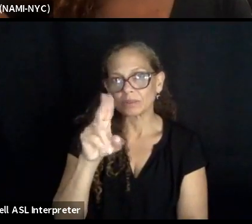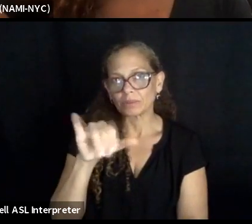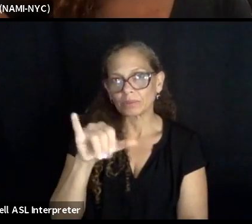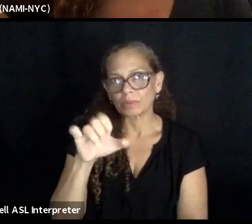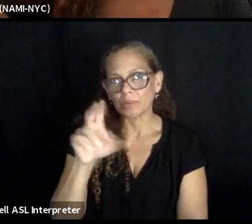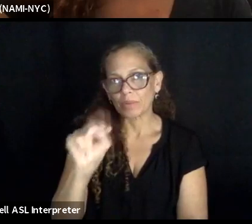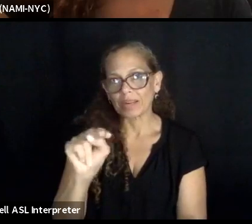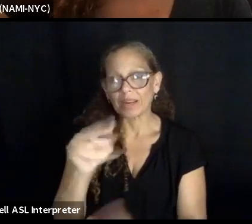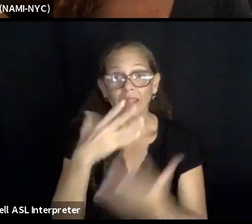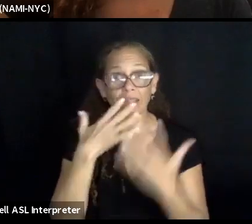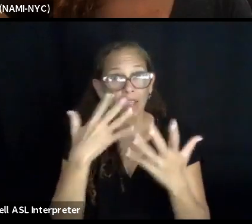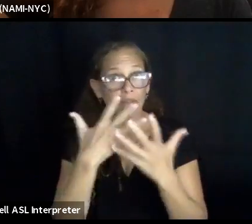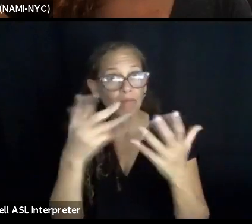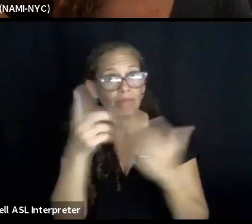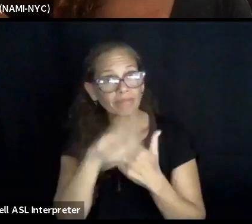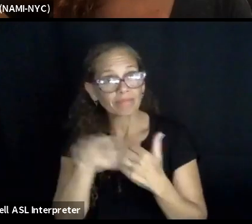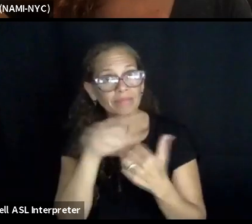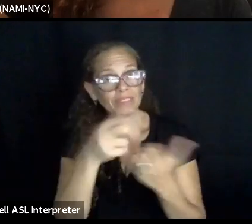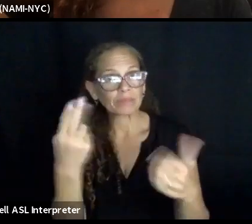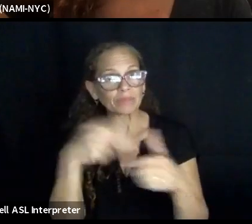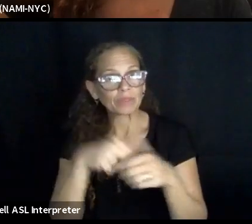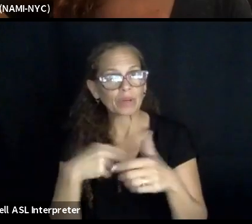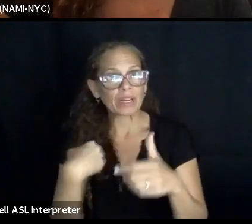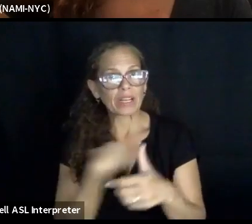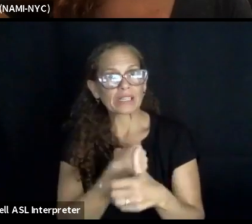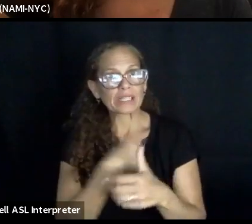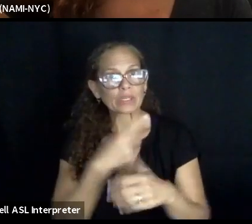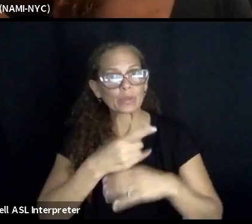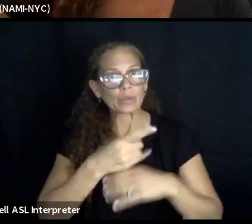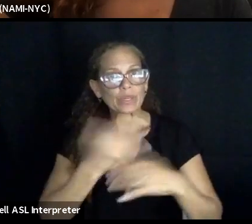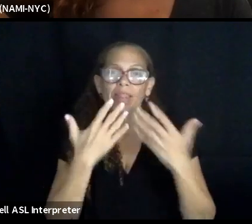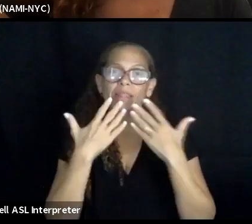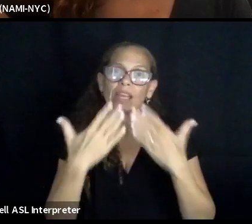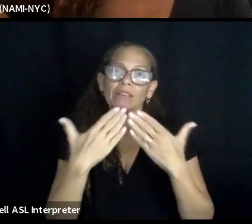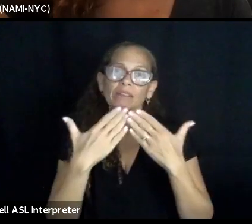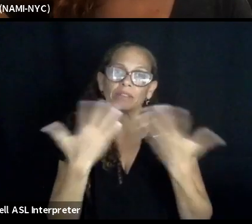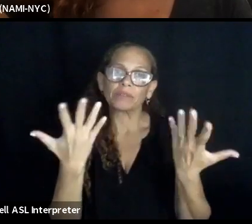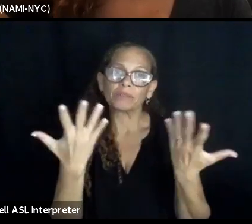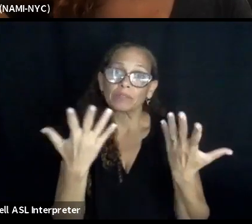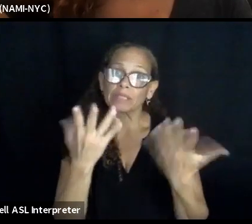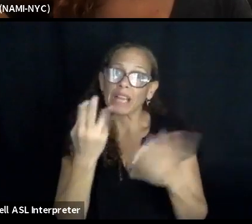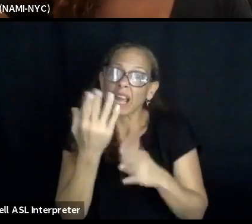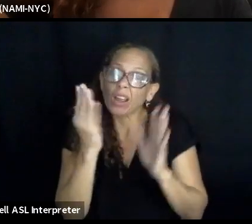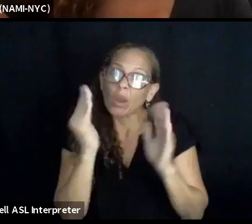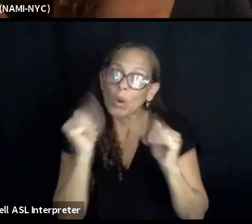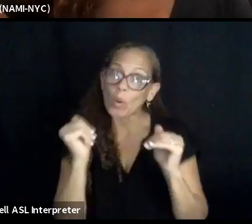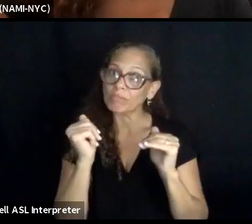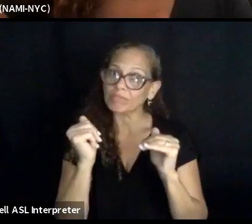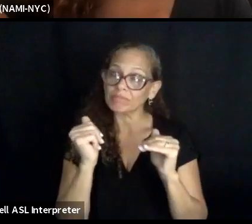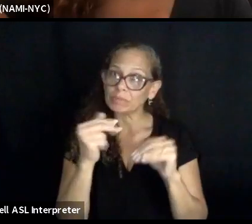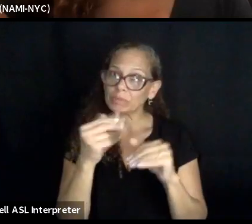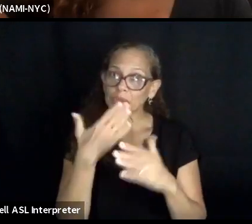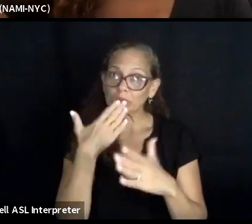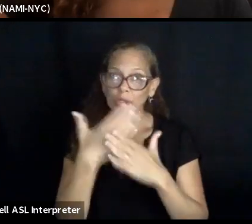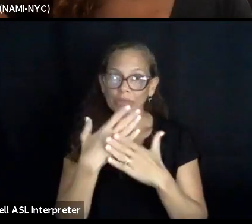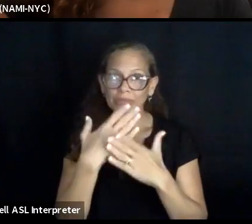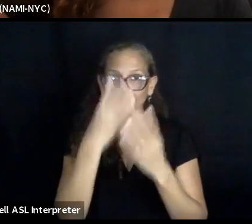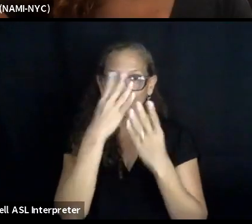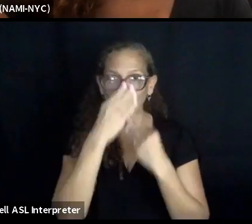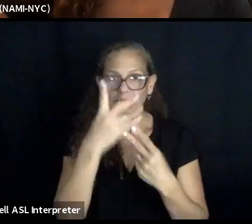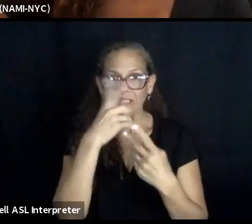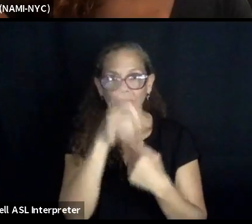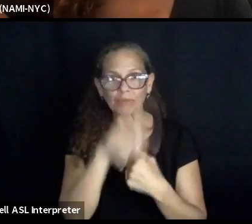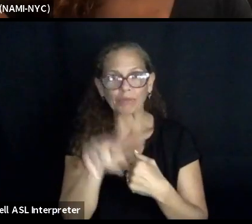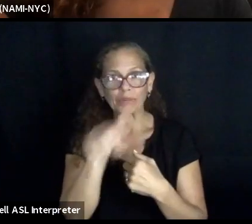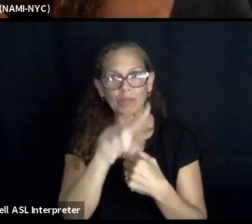here today and for taking this information in. I hope that some of you found it useful and it really can